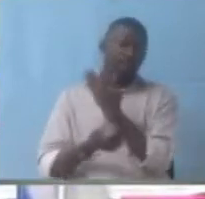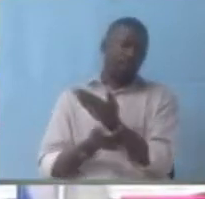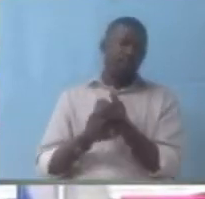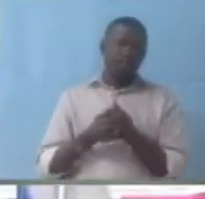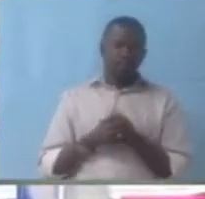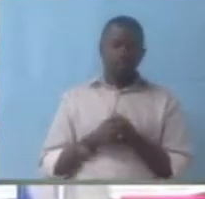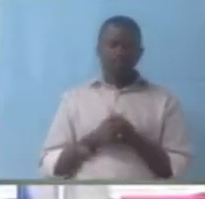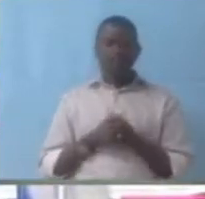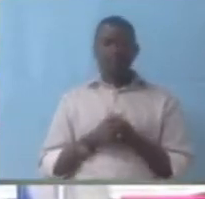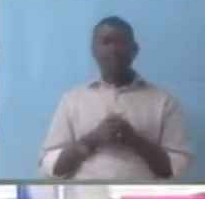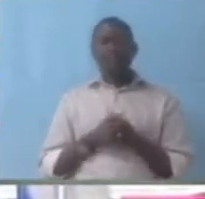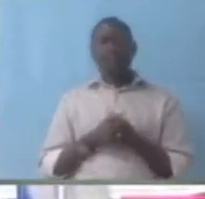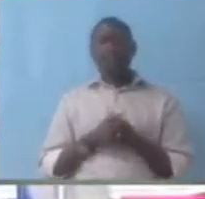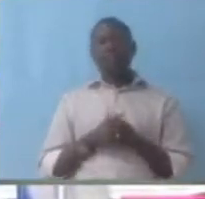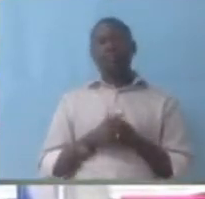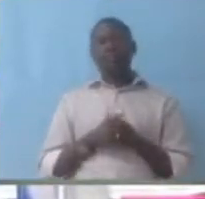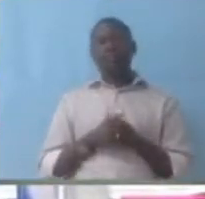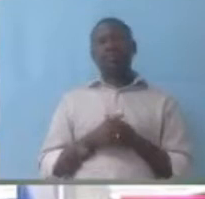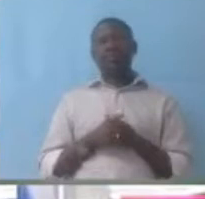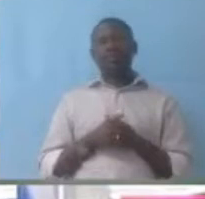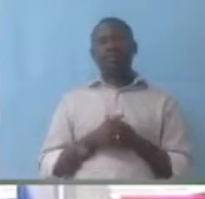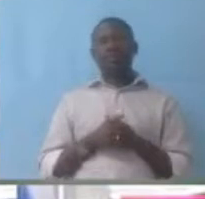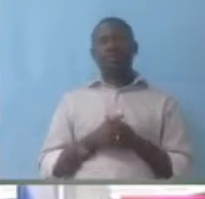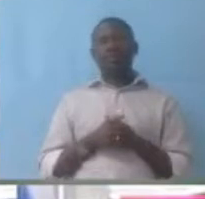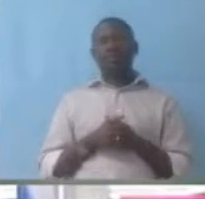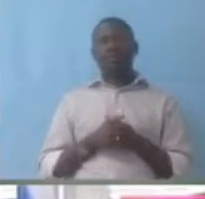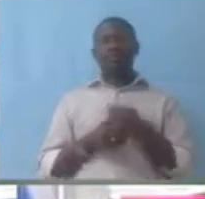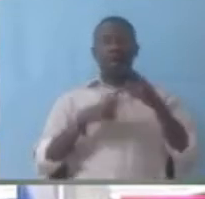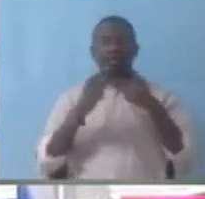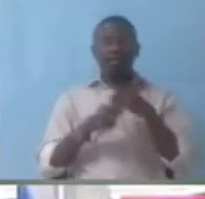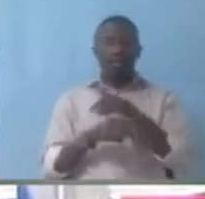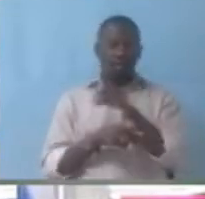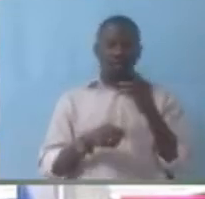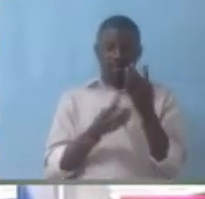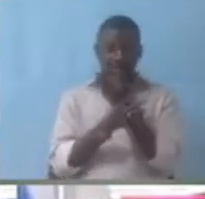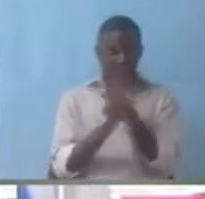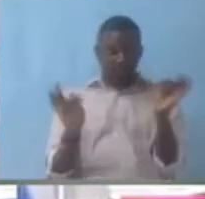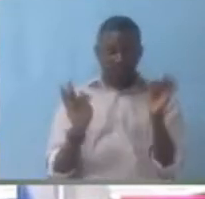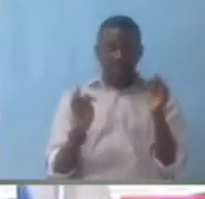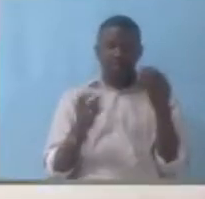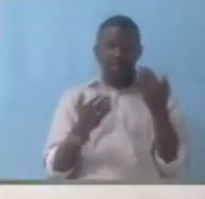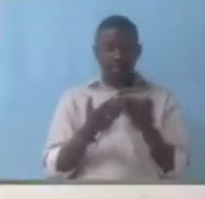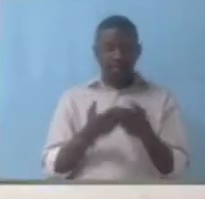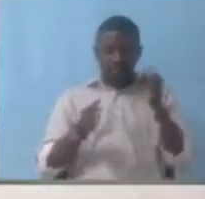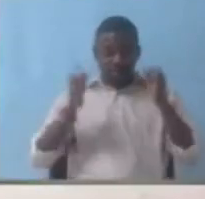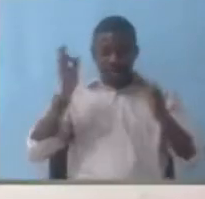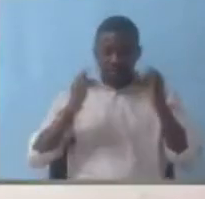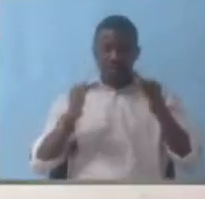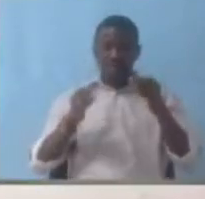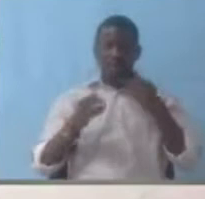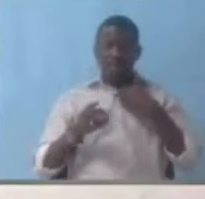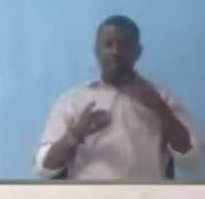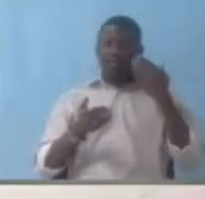molle moit andi ye mutale ye mabo. Despite the fact that they were acquitted and discharged. Nyimbe kango komin kitio nata fula kwa nge